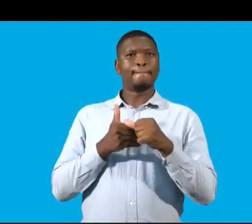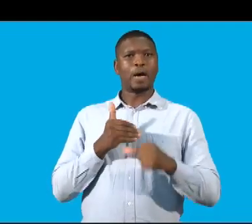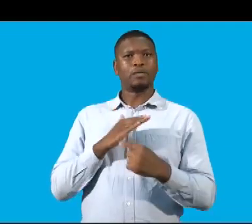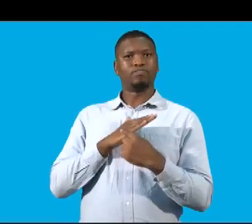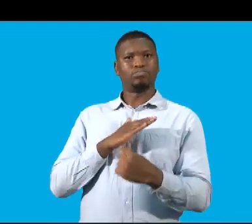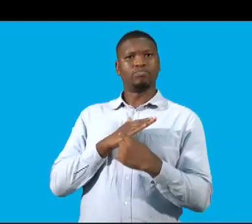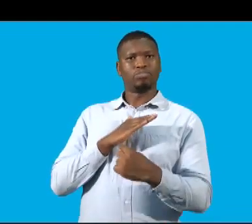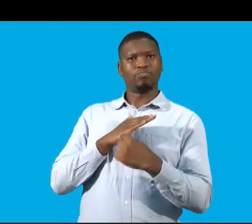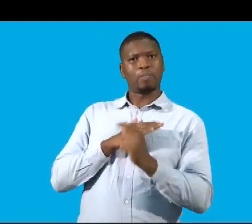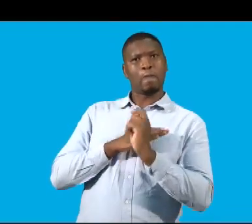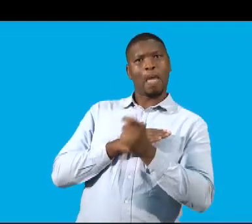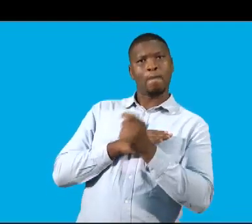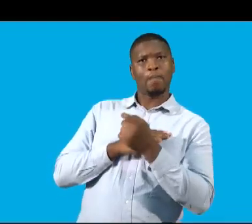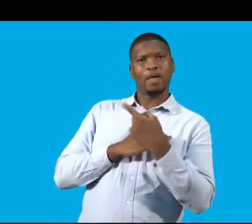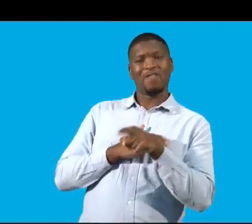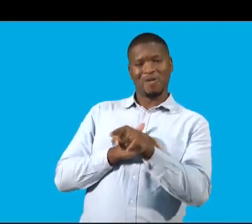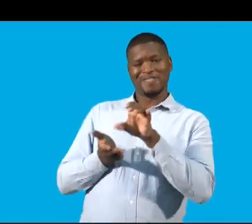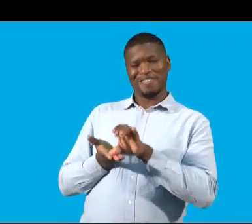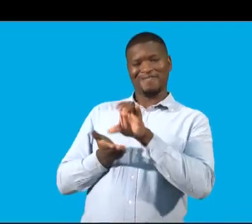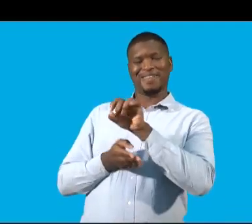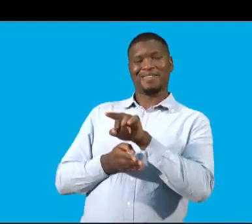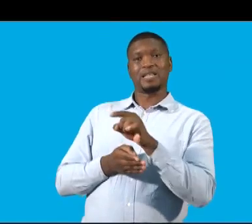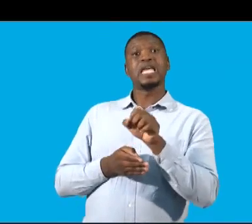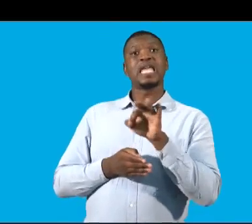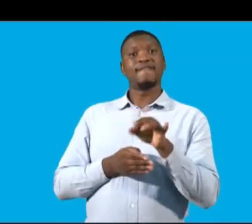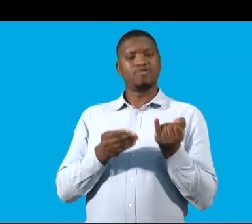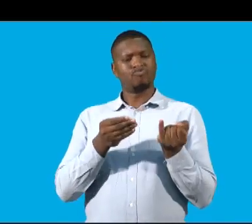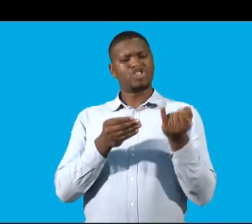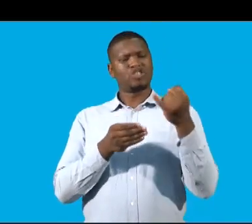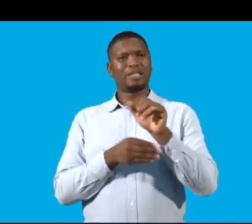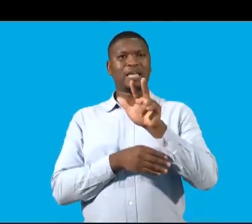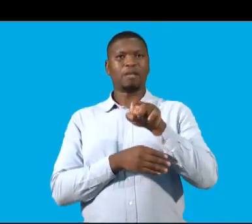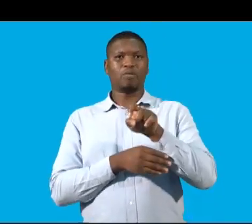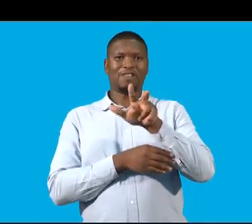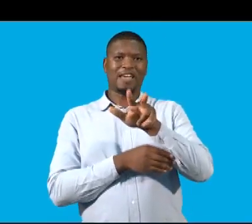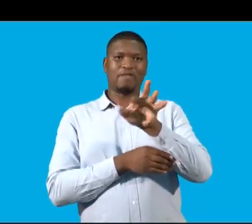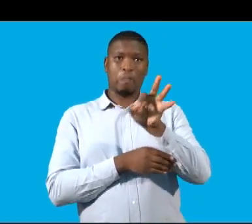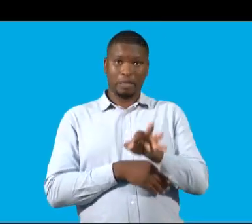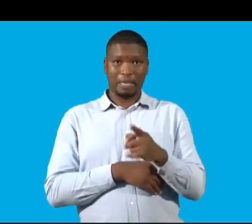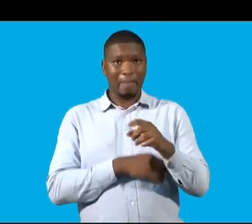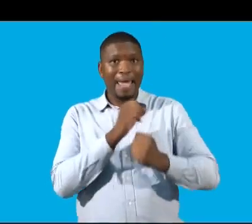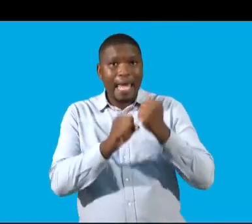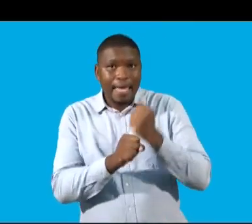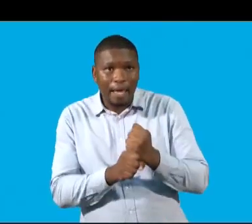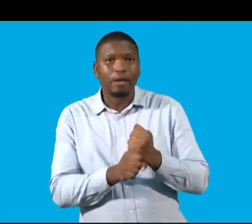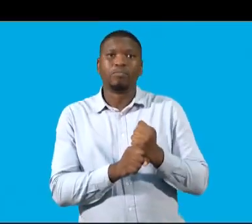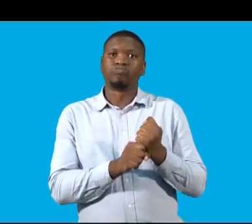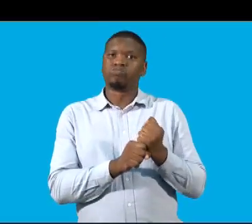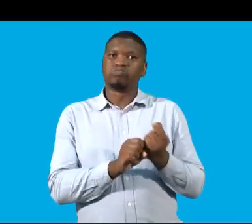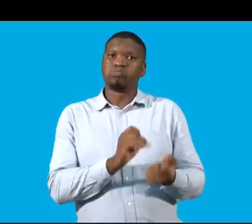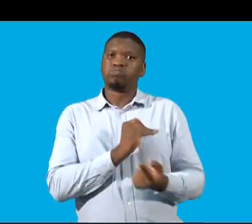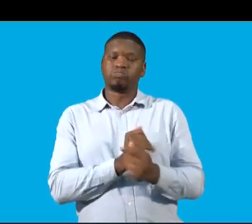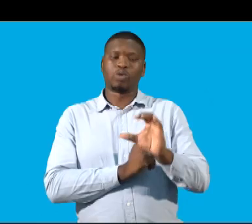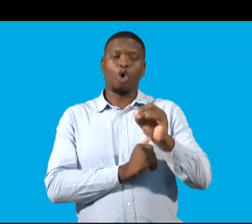monthly payments into the sinking fund if the interest is 8.5% per annum compounded